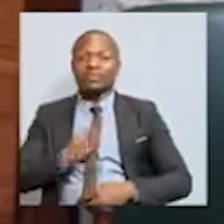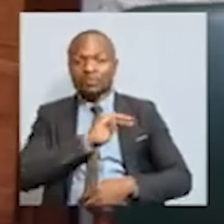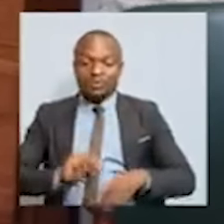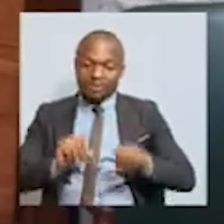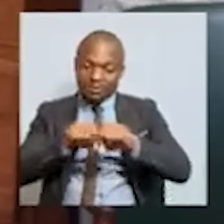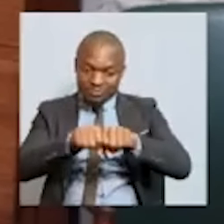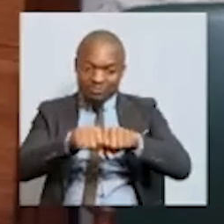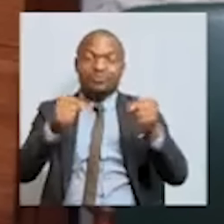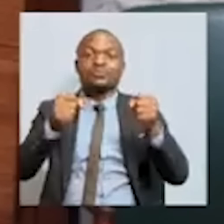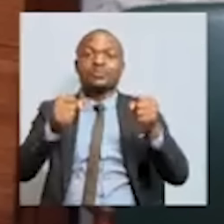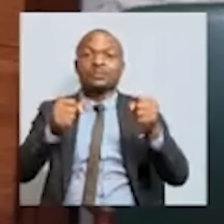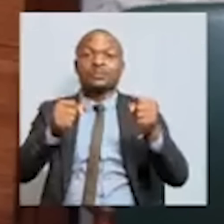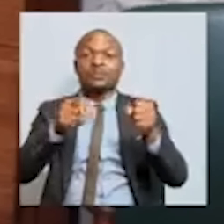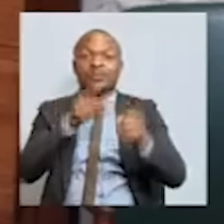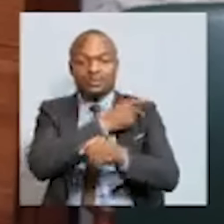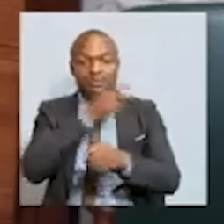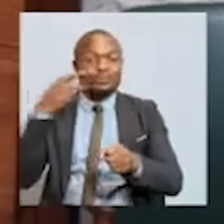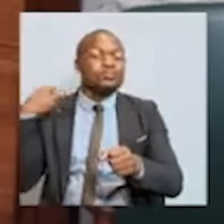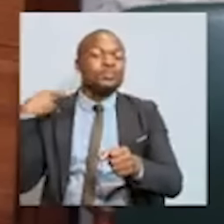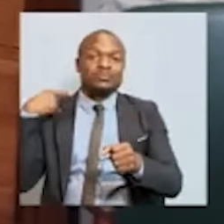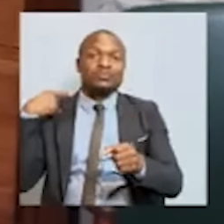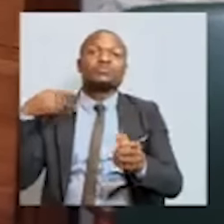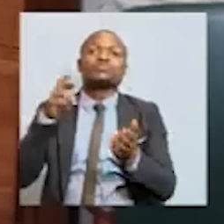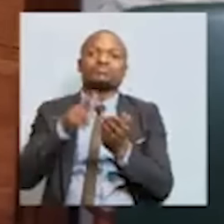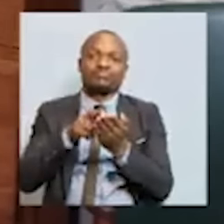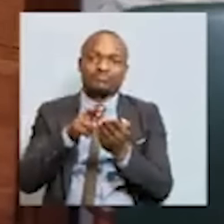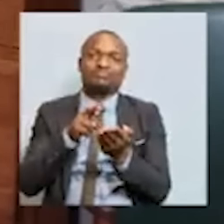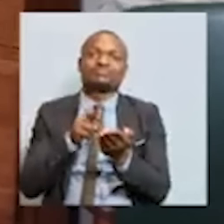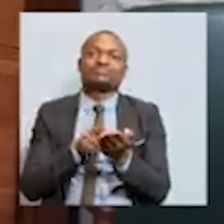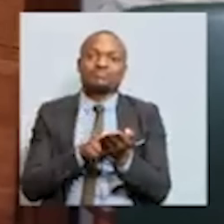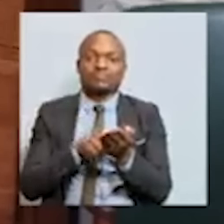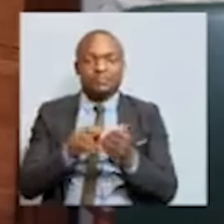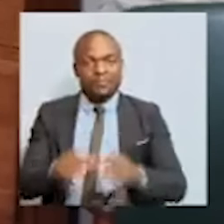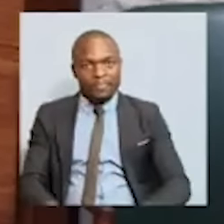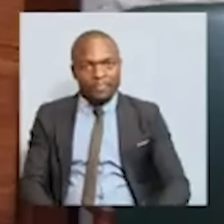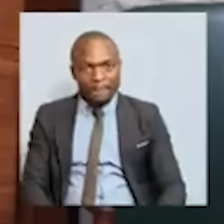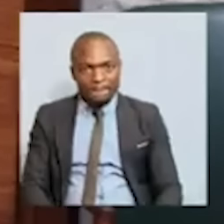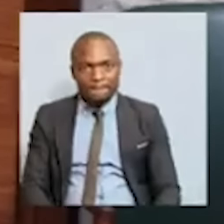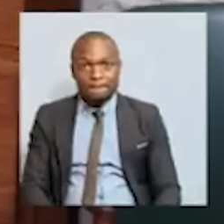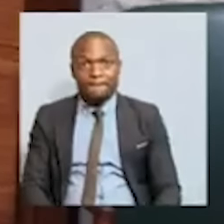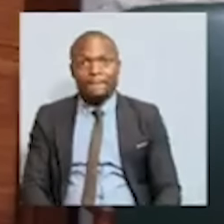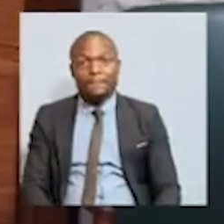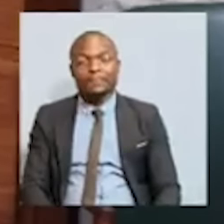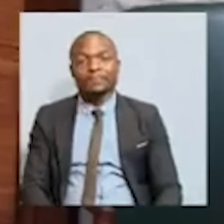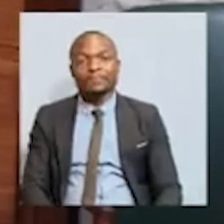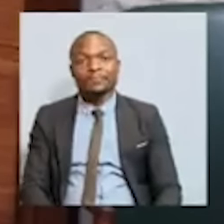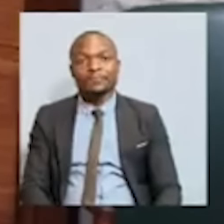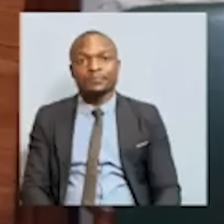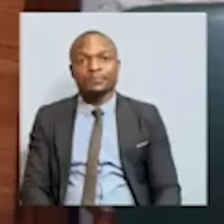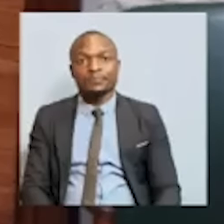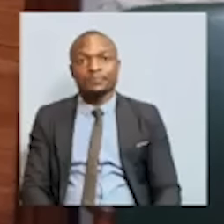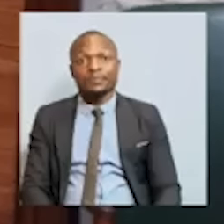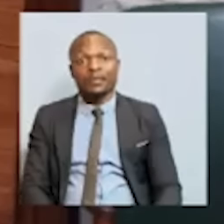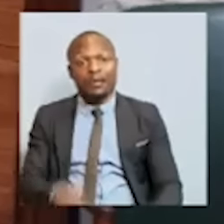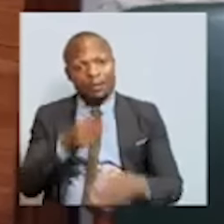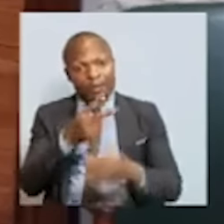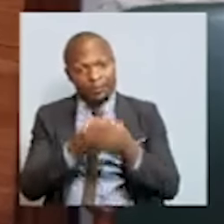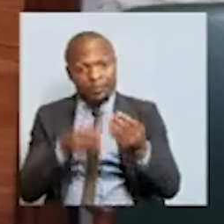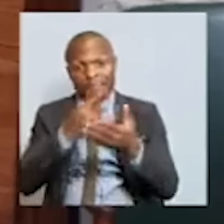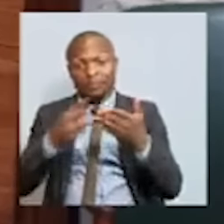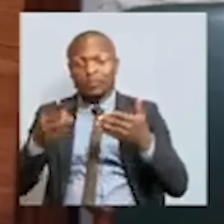breach of parliamentary privilege and contempt of the House. Consequently, both matters